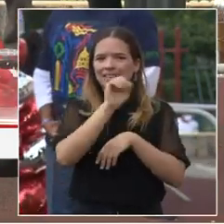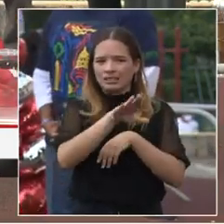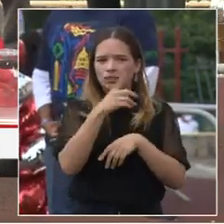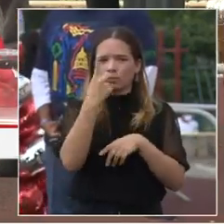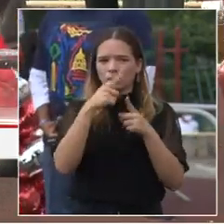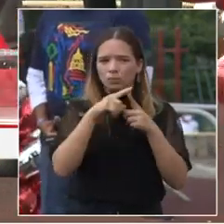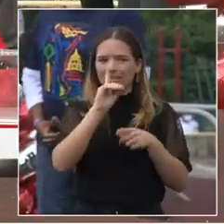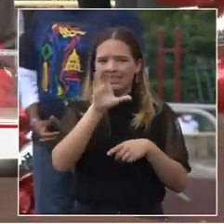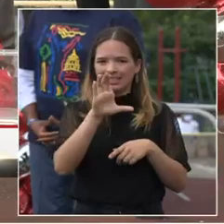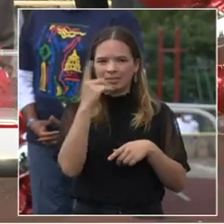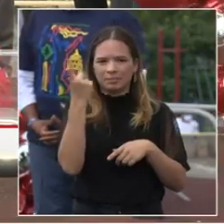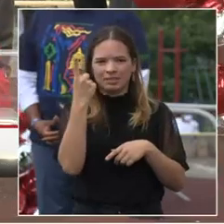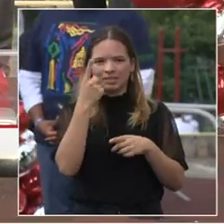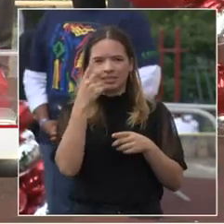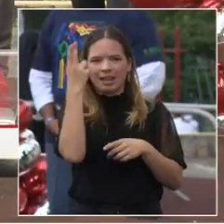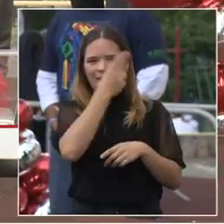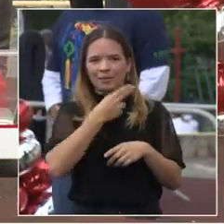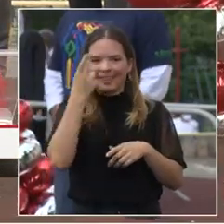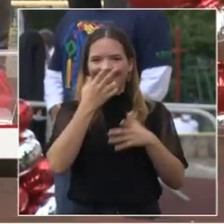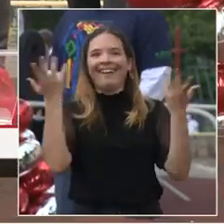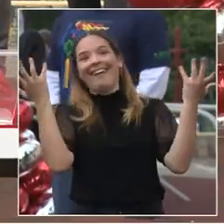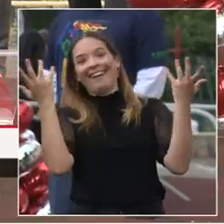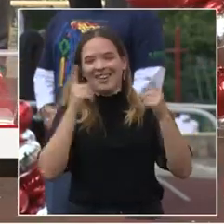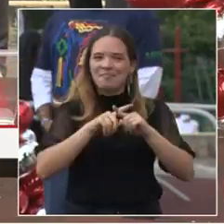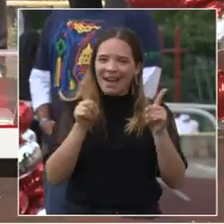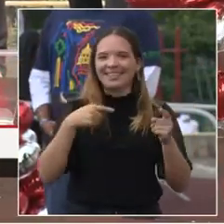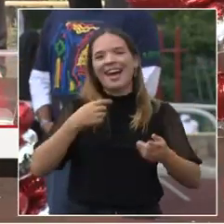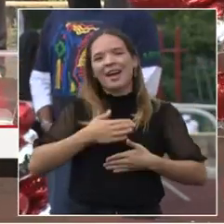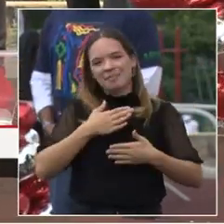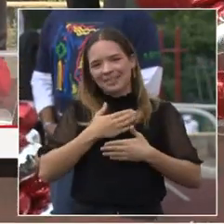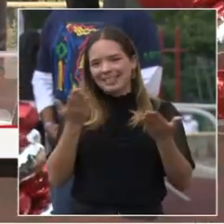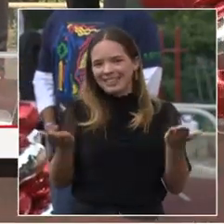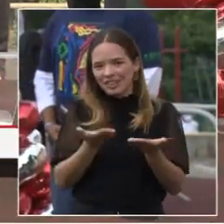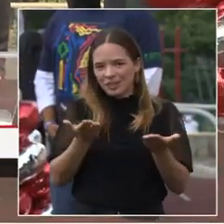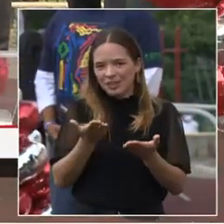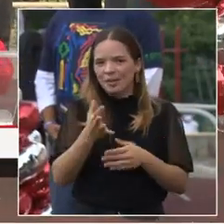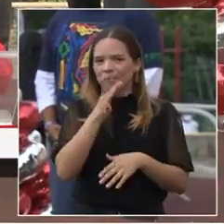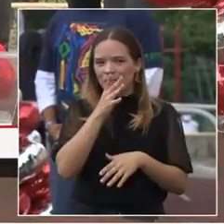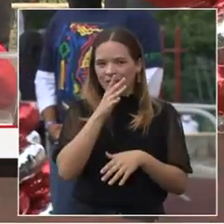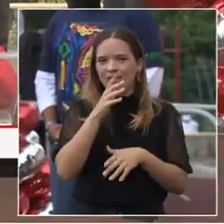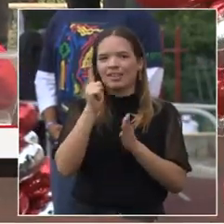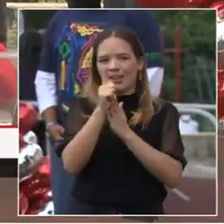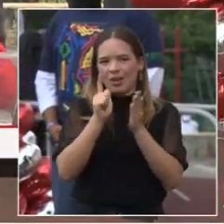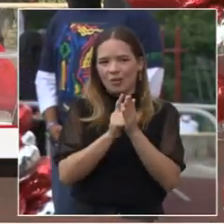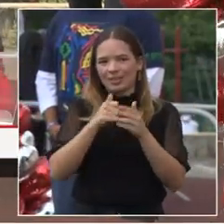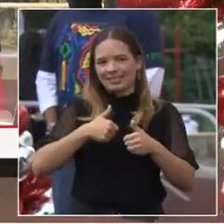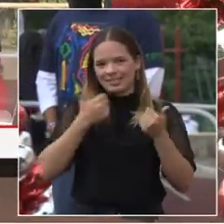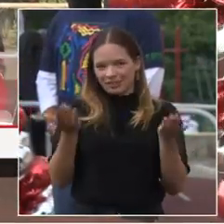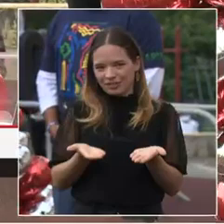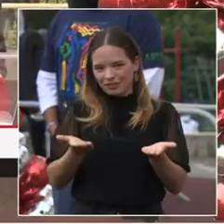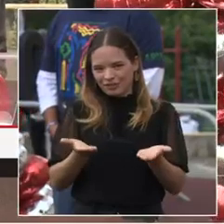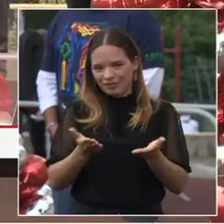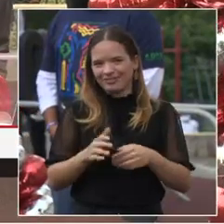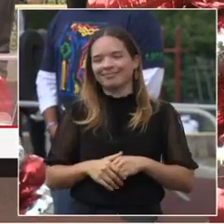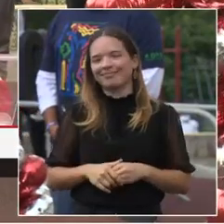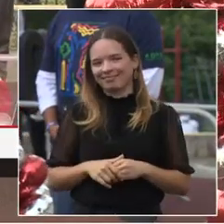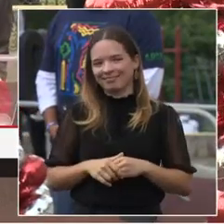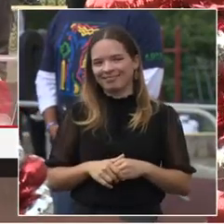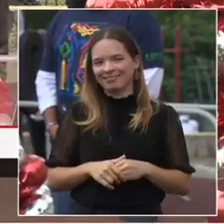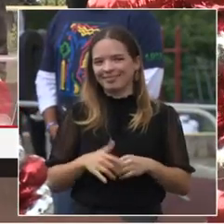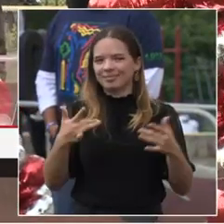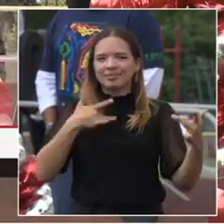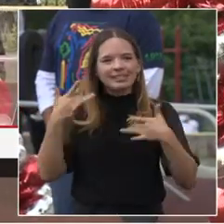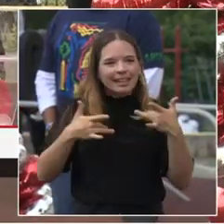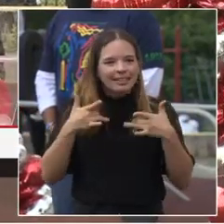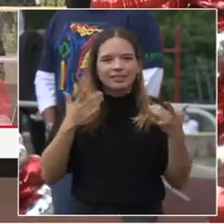Hawaii, but I'm glad to be here because my mother-in-law lived in this community, and so I'm excited to be here with you all today